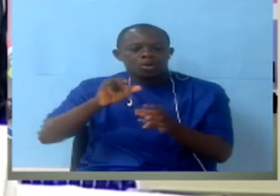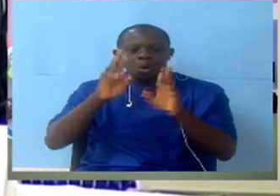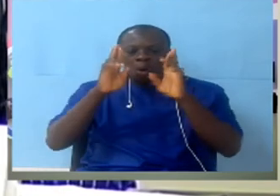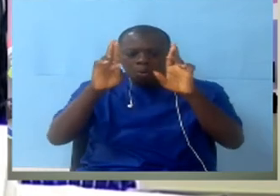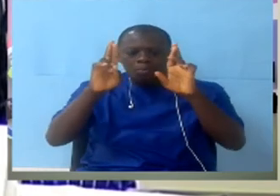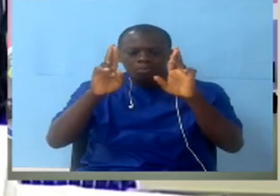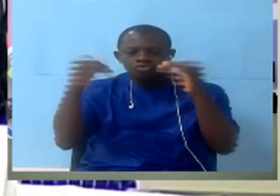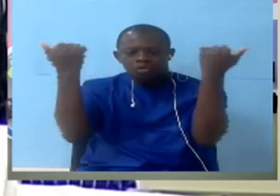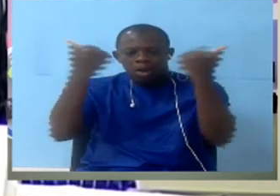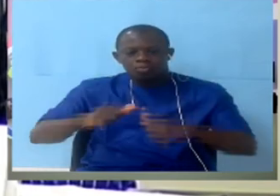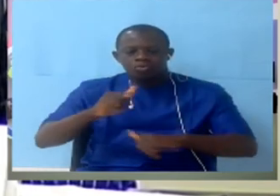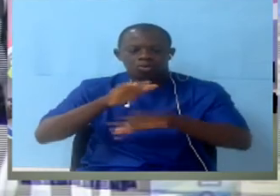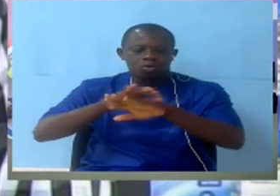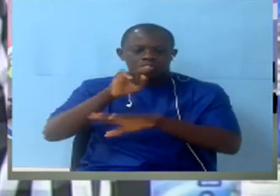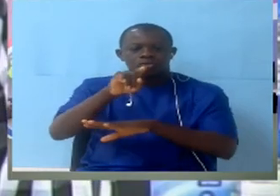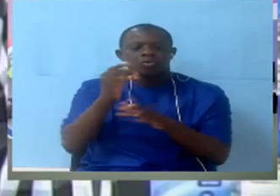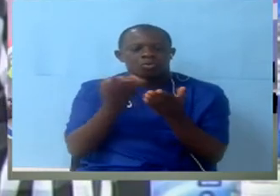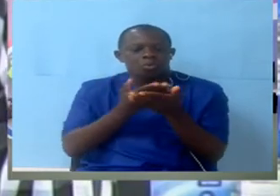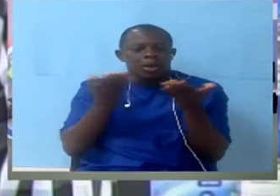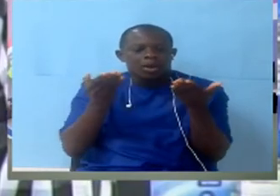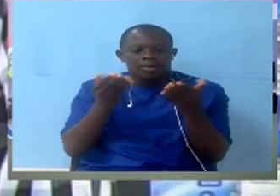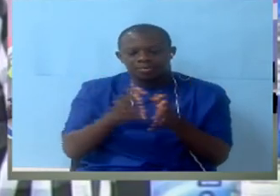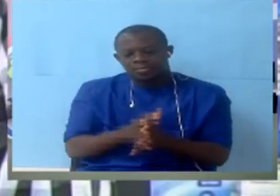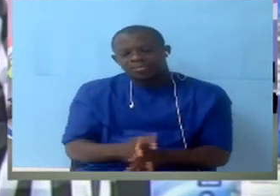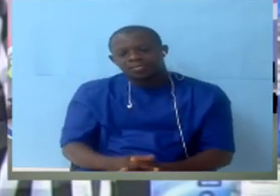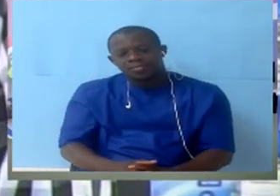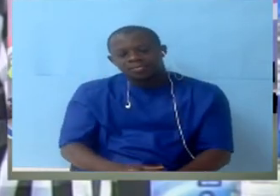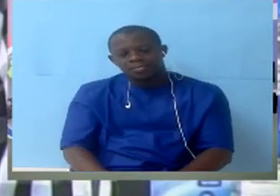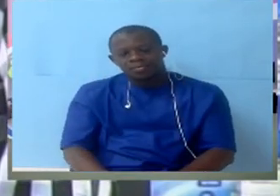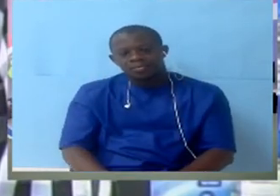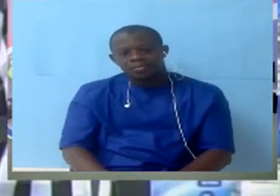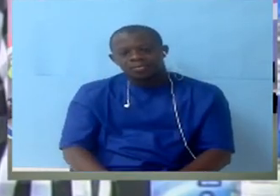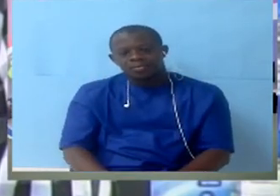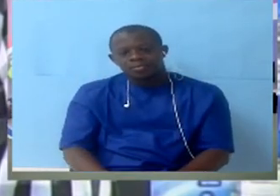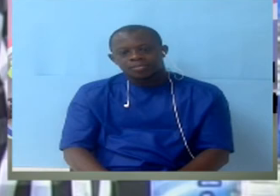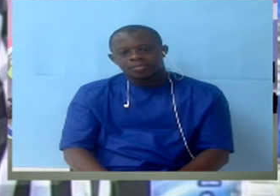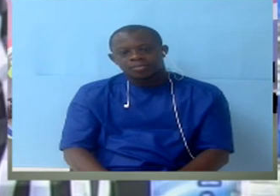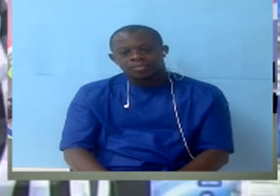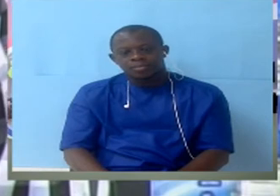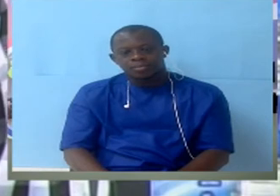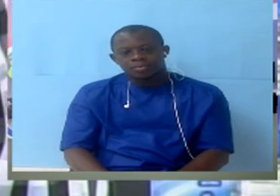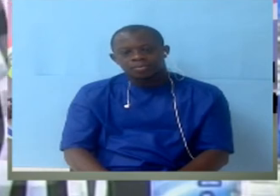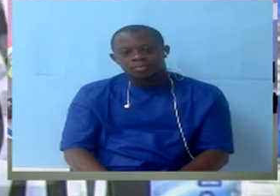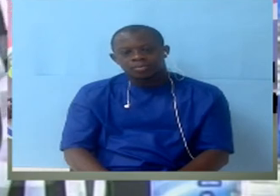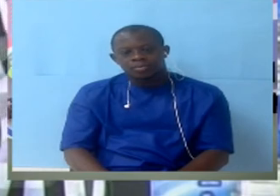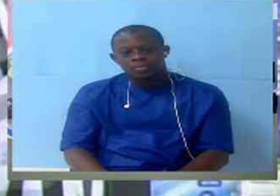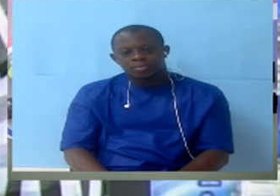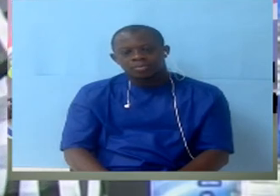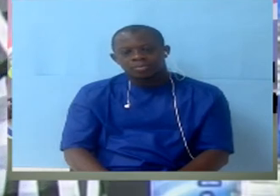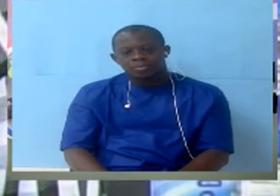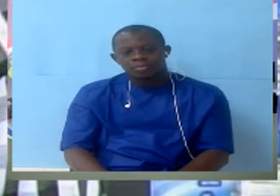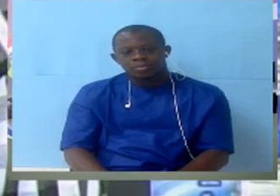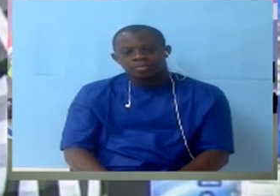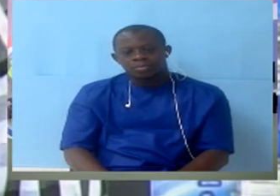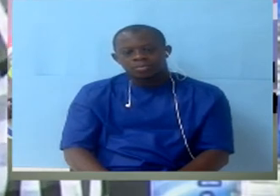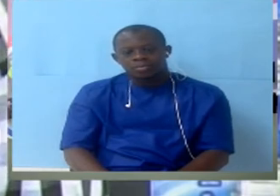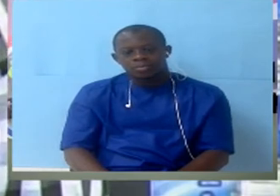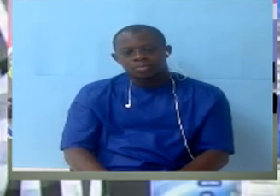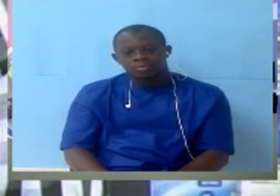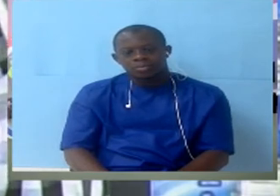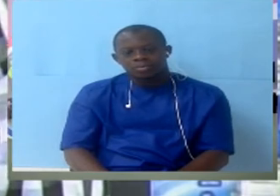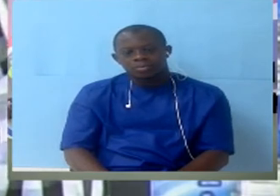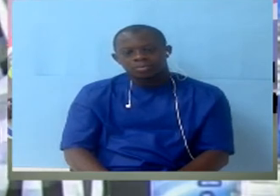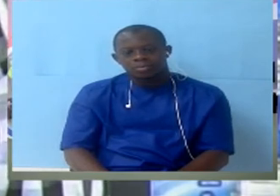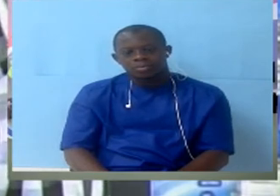you? Ne yaza vitela miroro ku jawobina kelela because one jungler Ismaila Jamme was